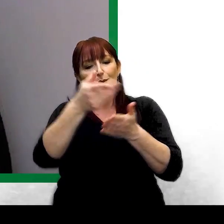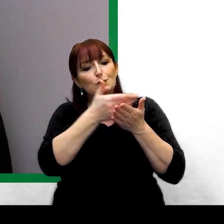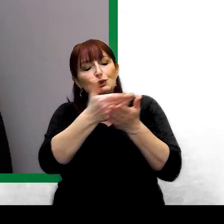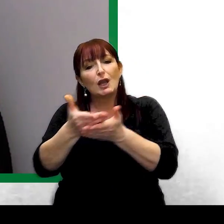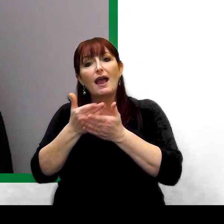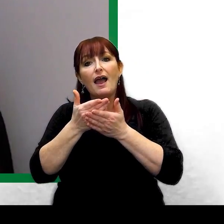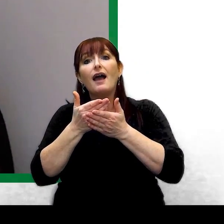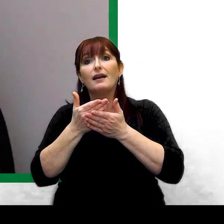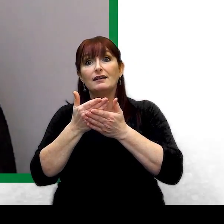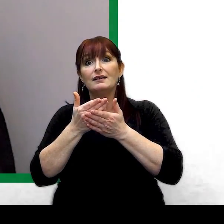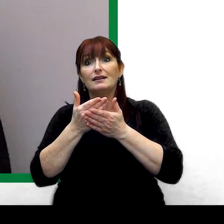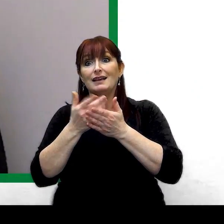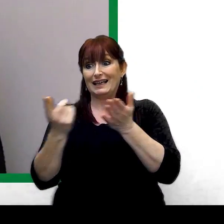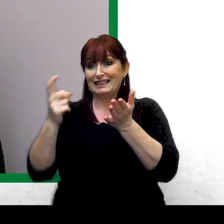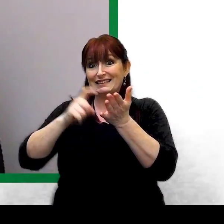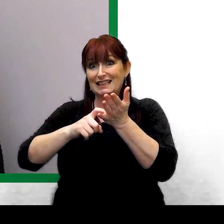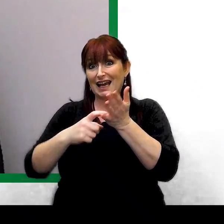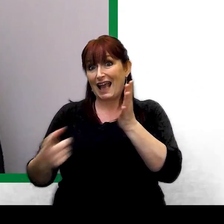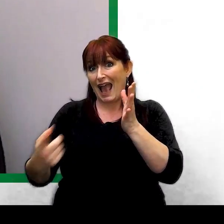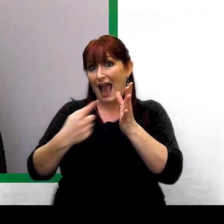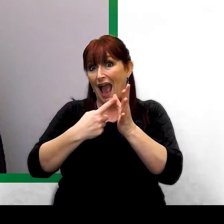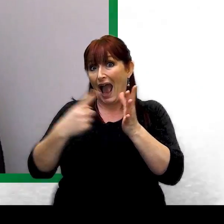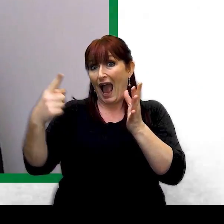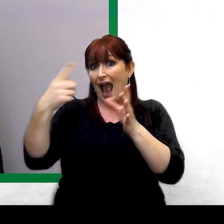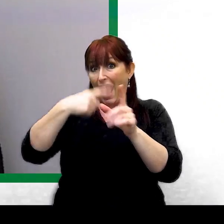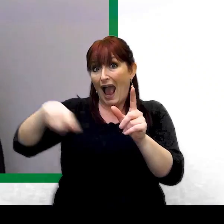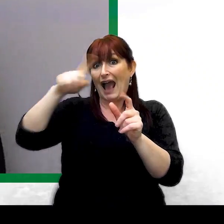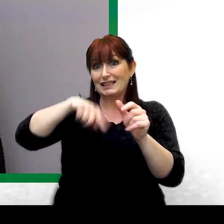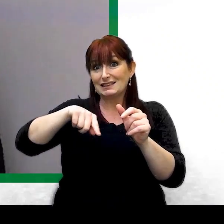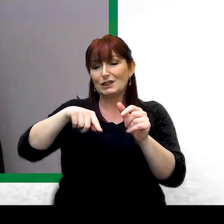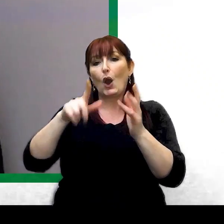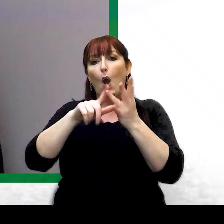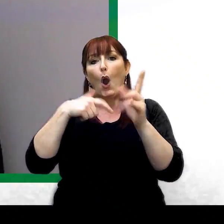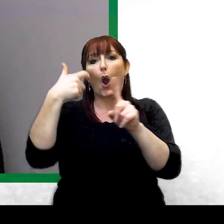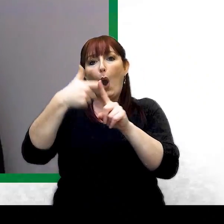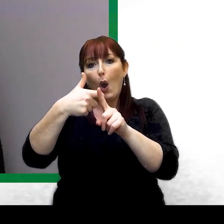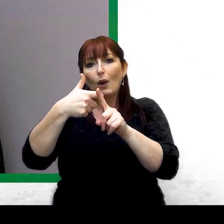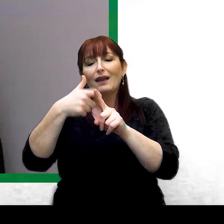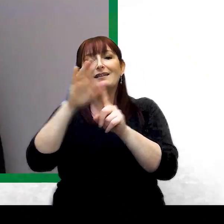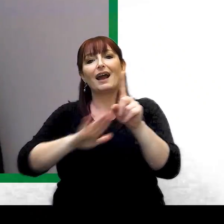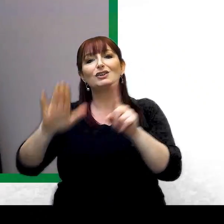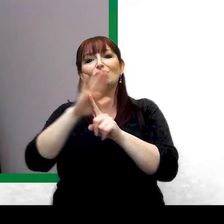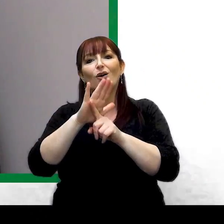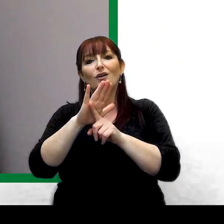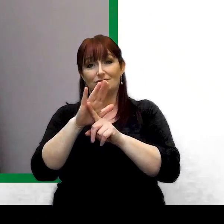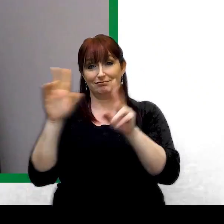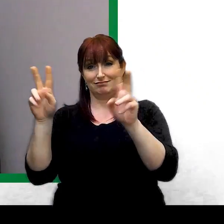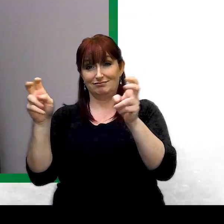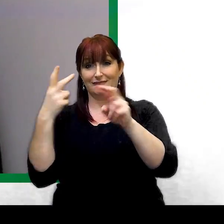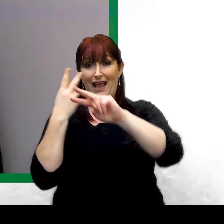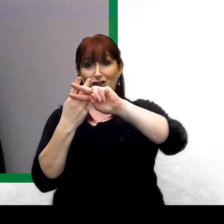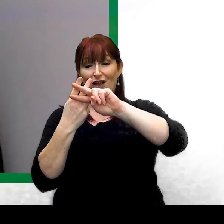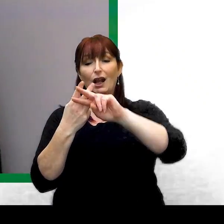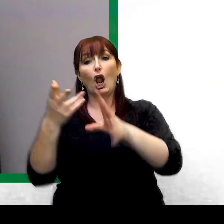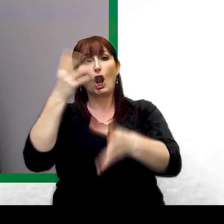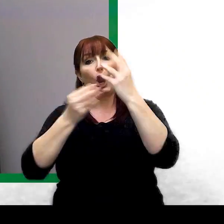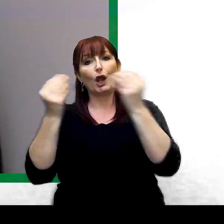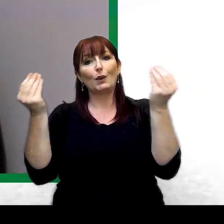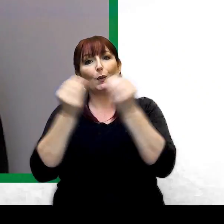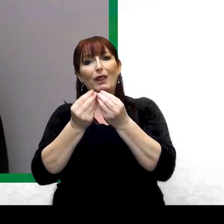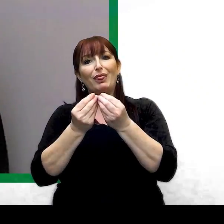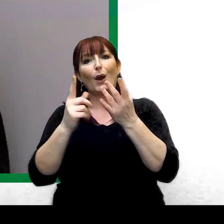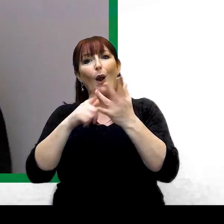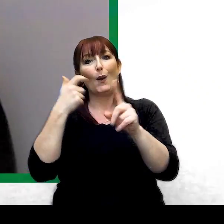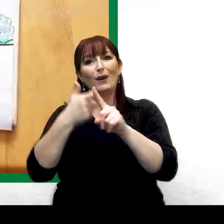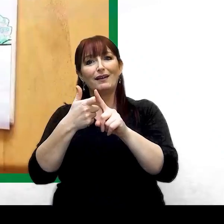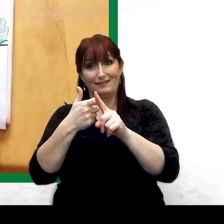tagging @OakNational and using the hashtag LearnWithOak. But for now, let's have a look at some of the amazing work that you've